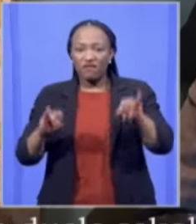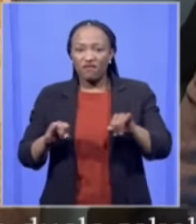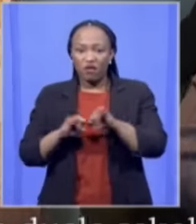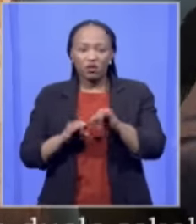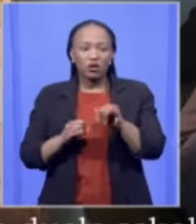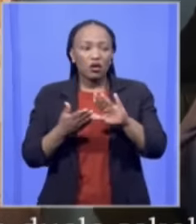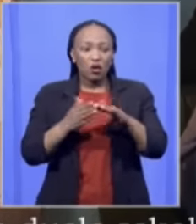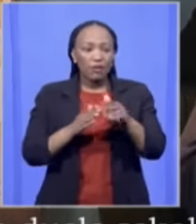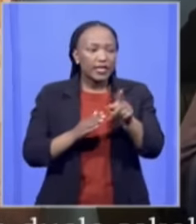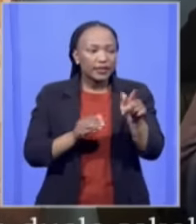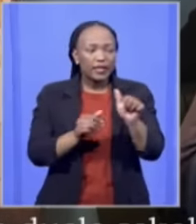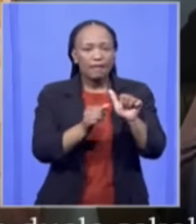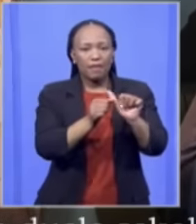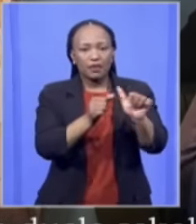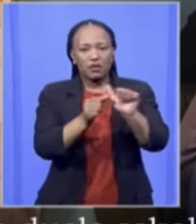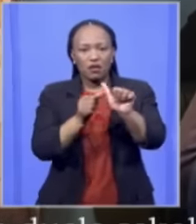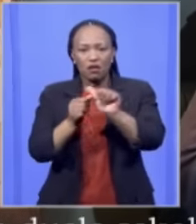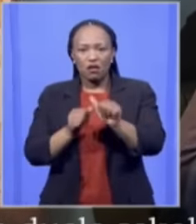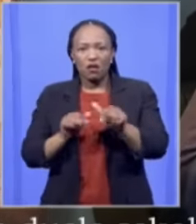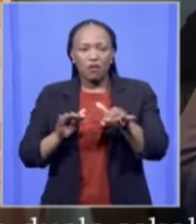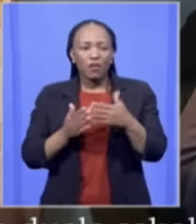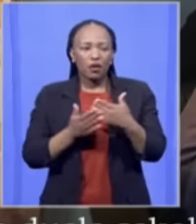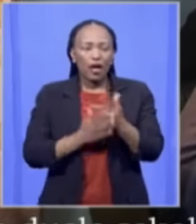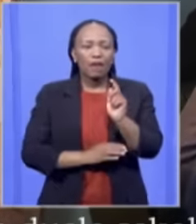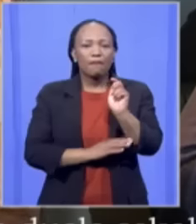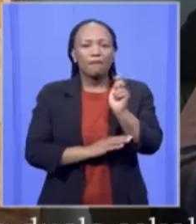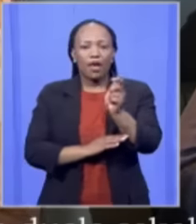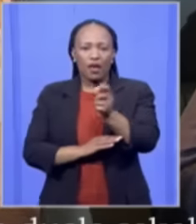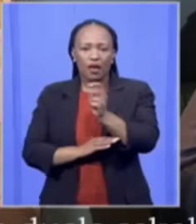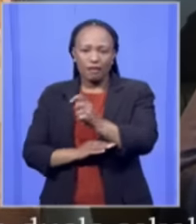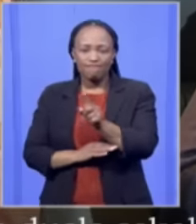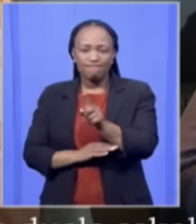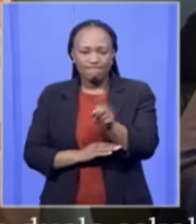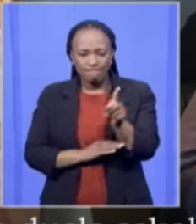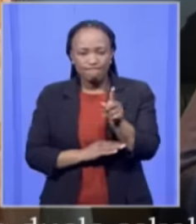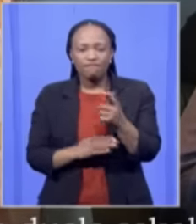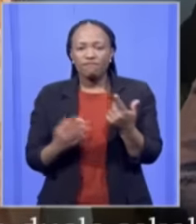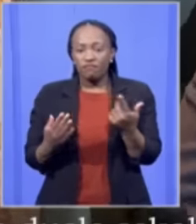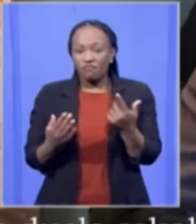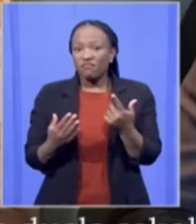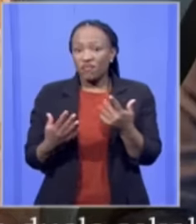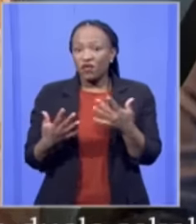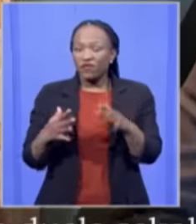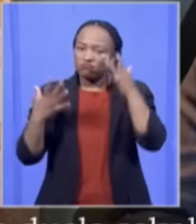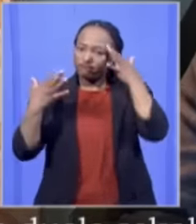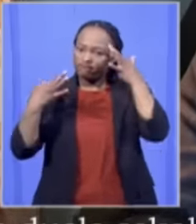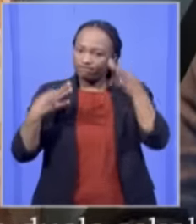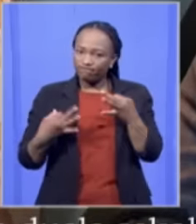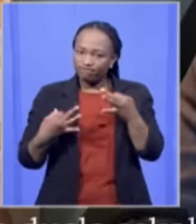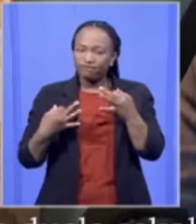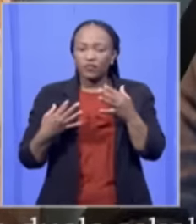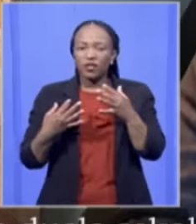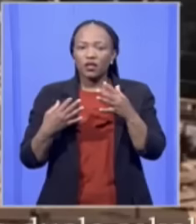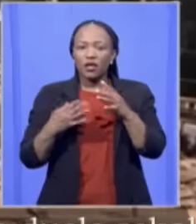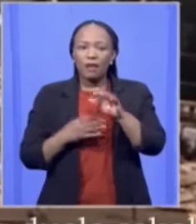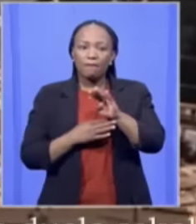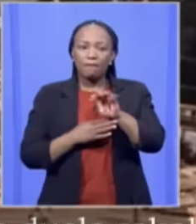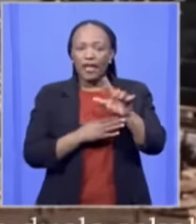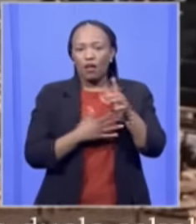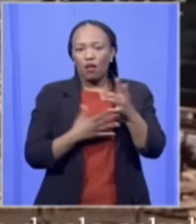queries so that people who are able to afford to pay can pay. And of course, we've taken some decision in terms of where the bill should